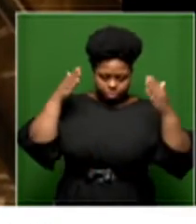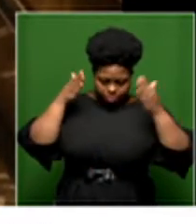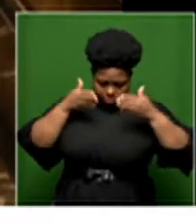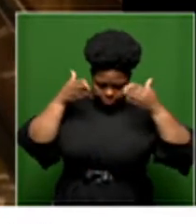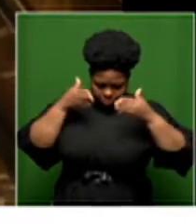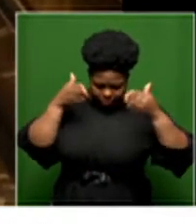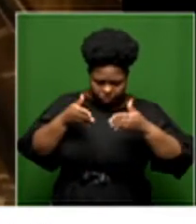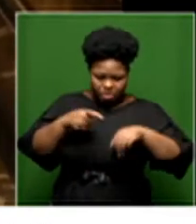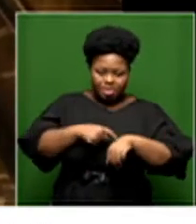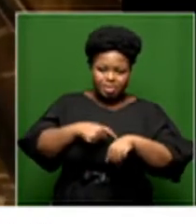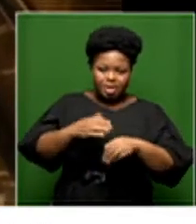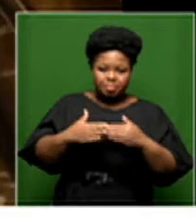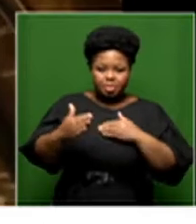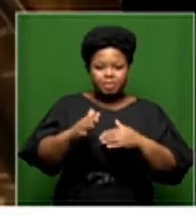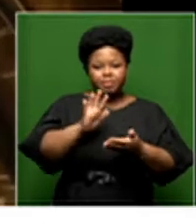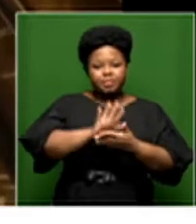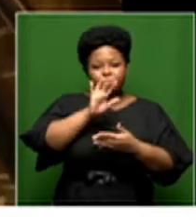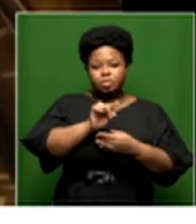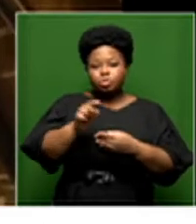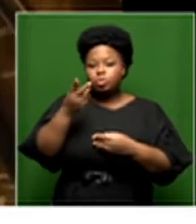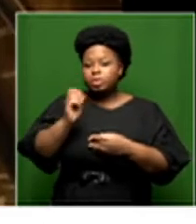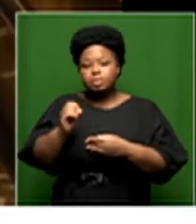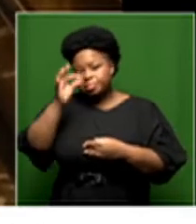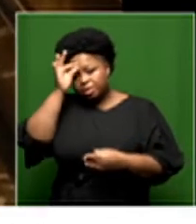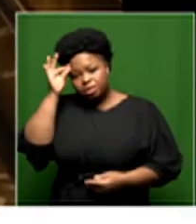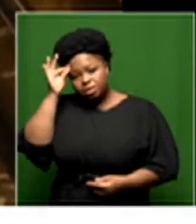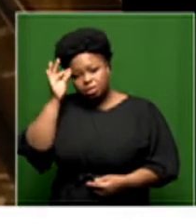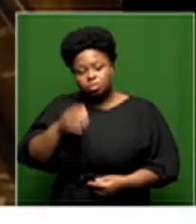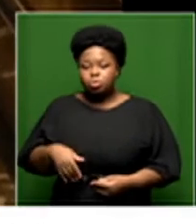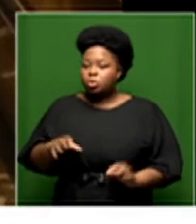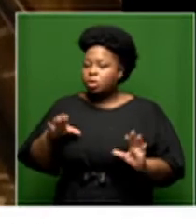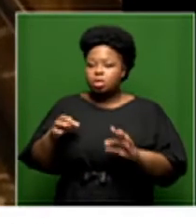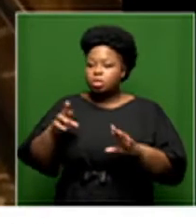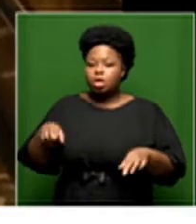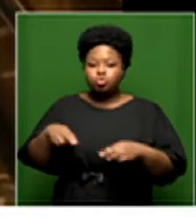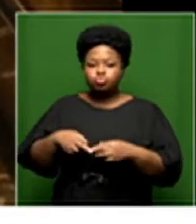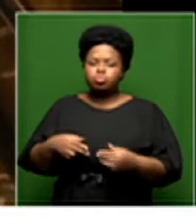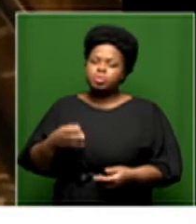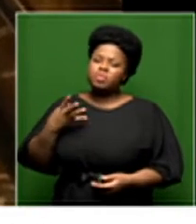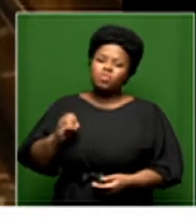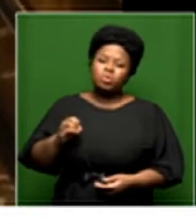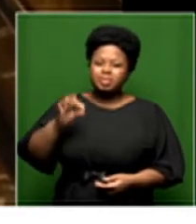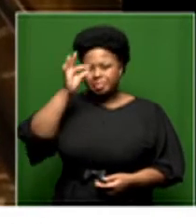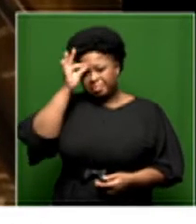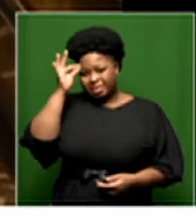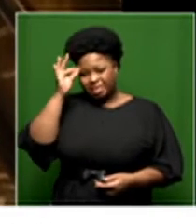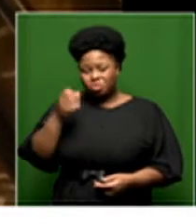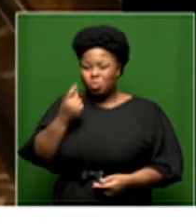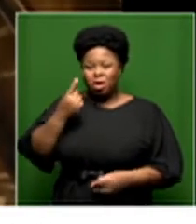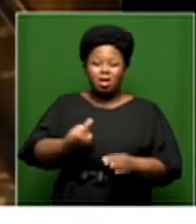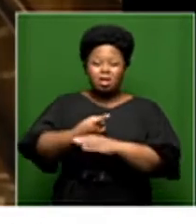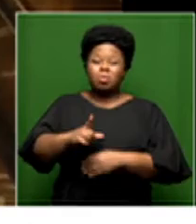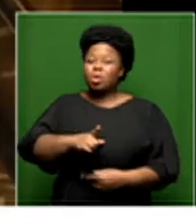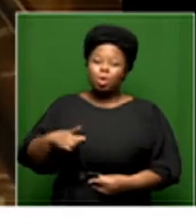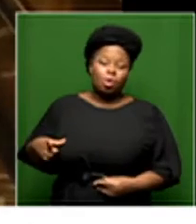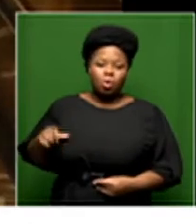attention span is about 15 to 20 minutes. And the traditional classroom environment, you're looking at 40 minutes, sometimes an hour